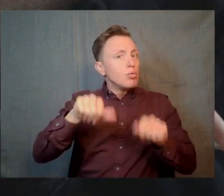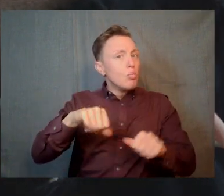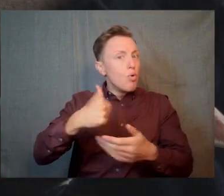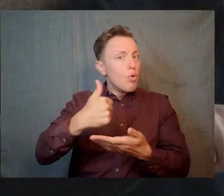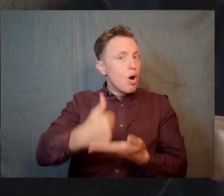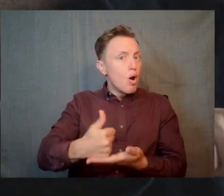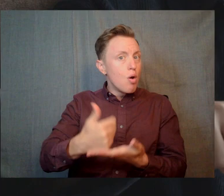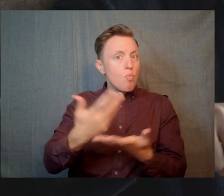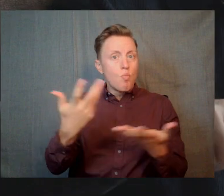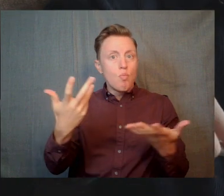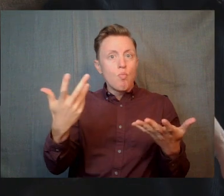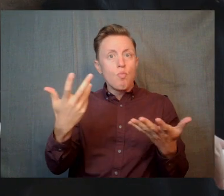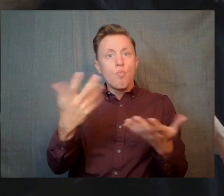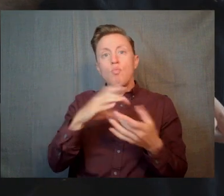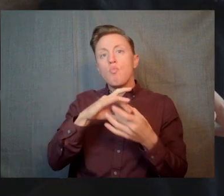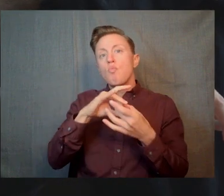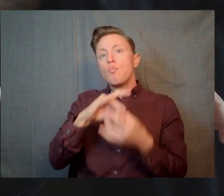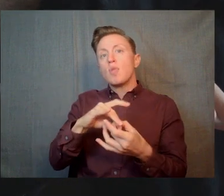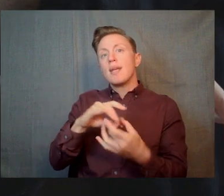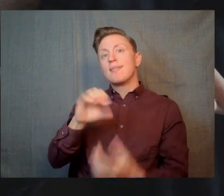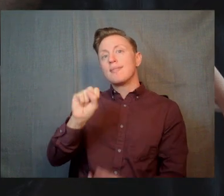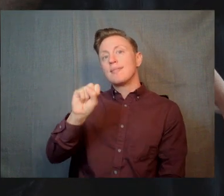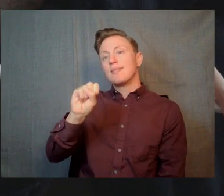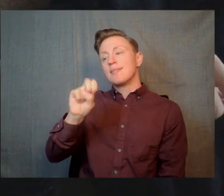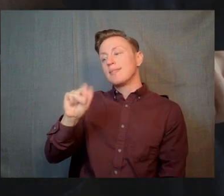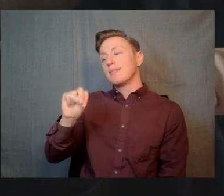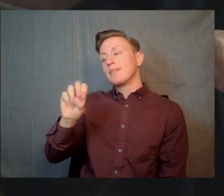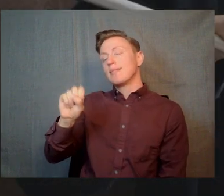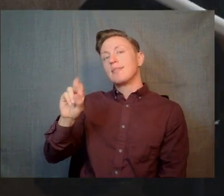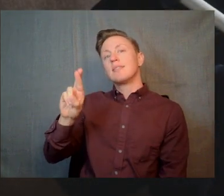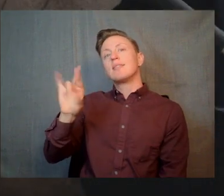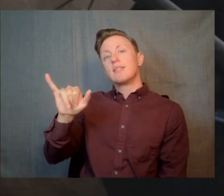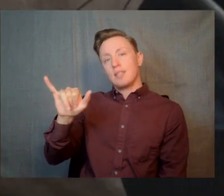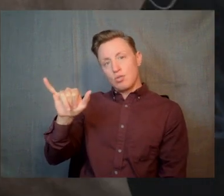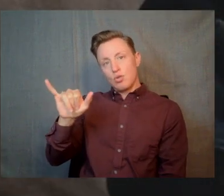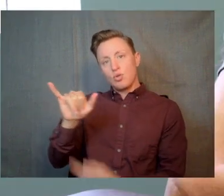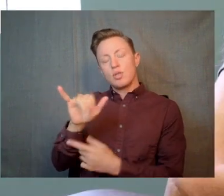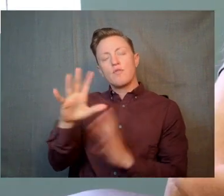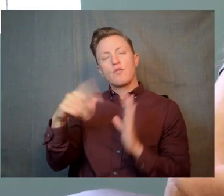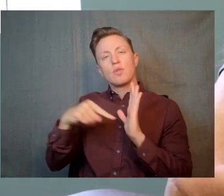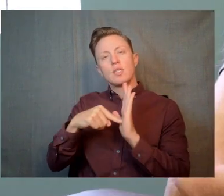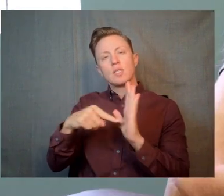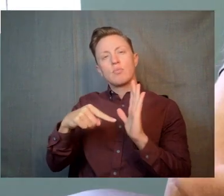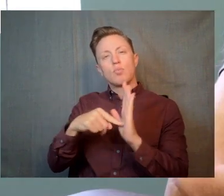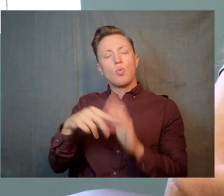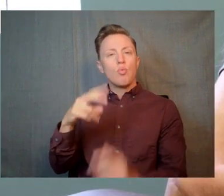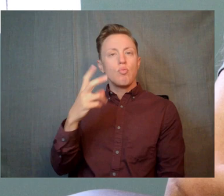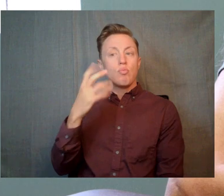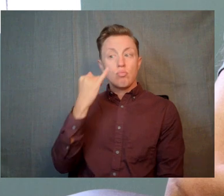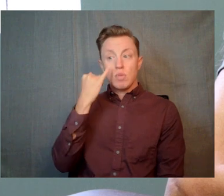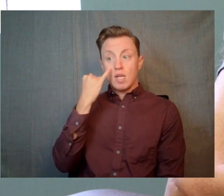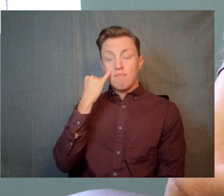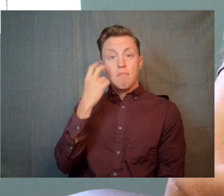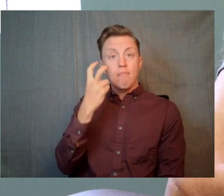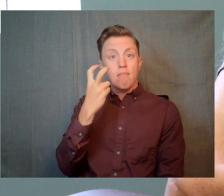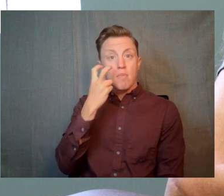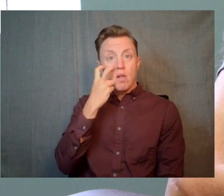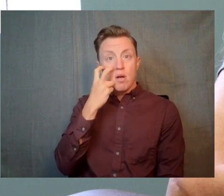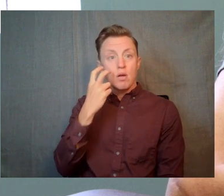need help due to sensory disabilities, like being blind or